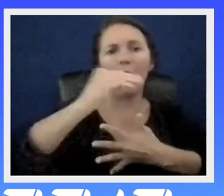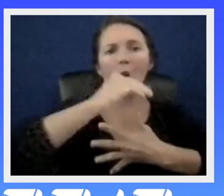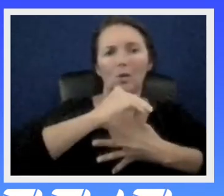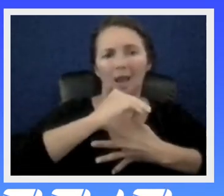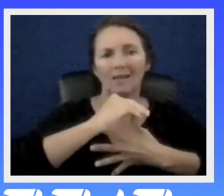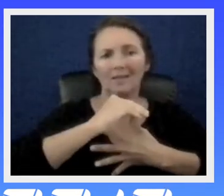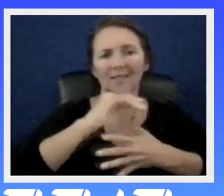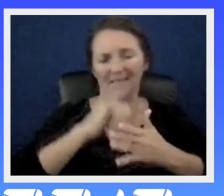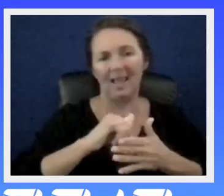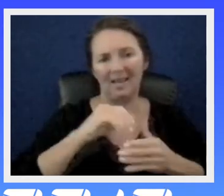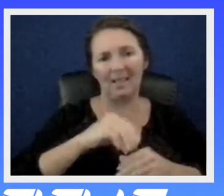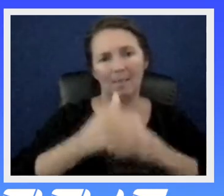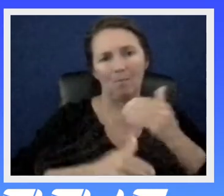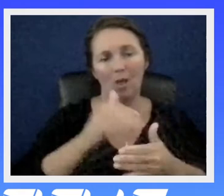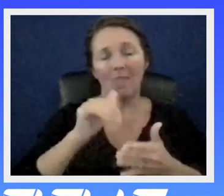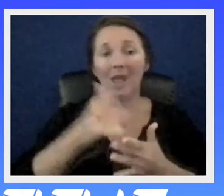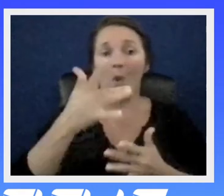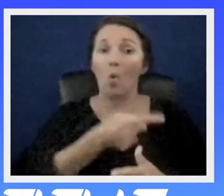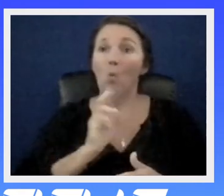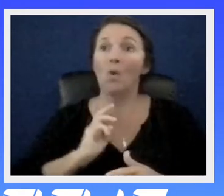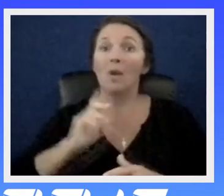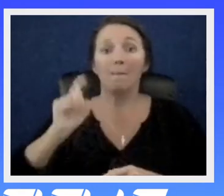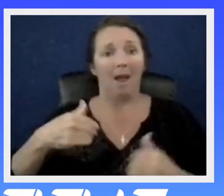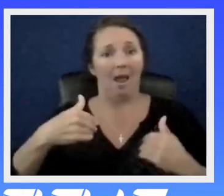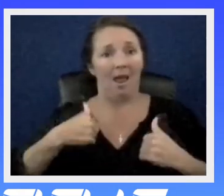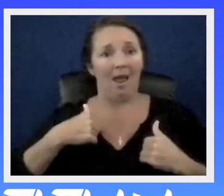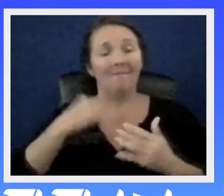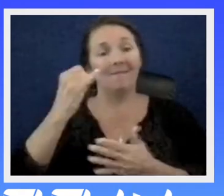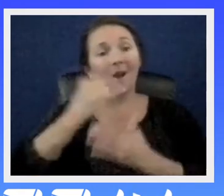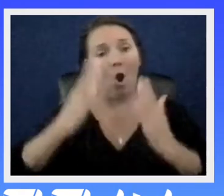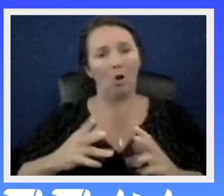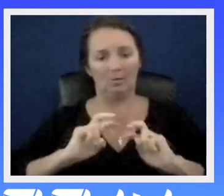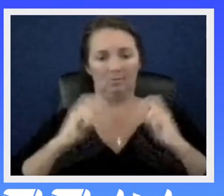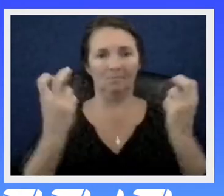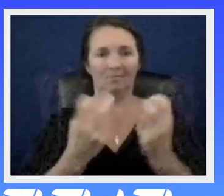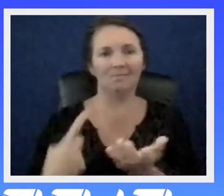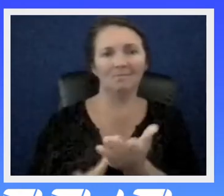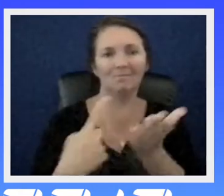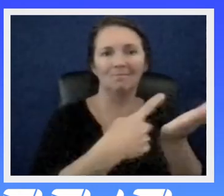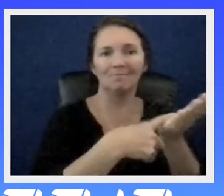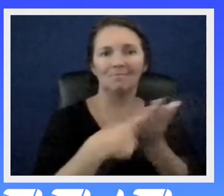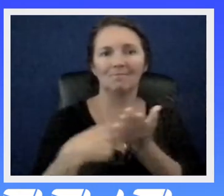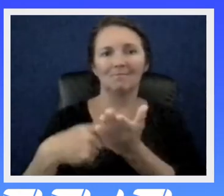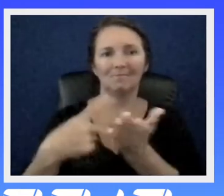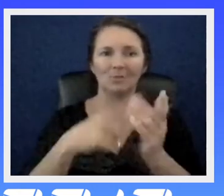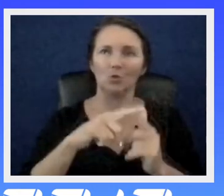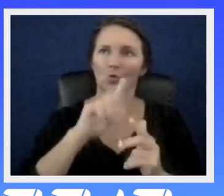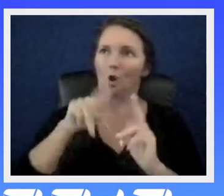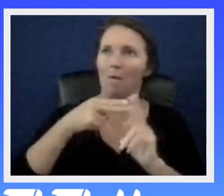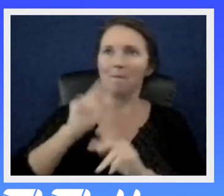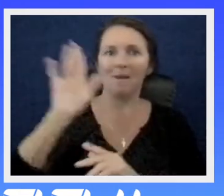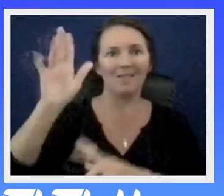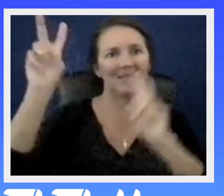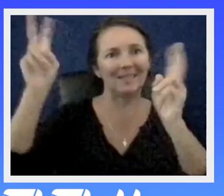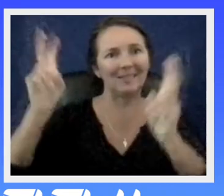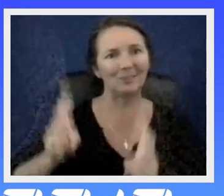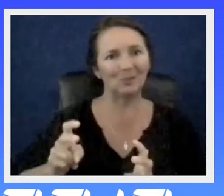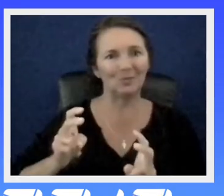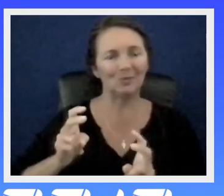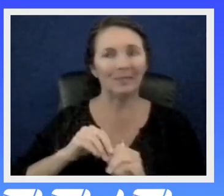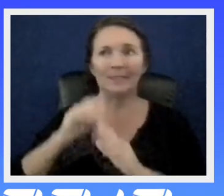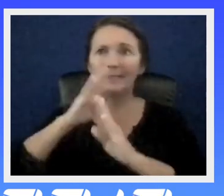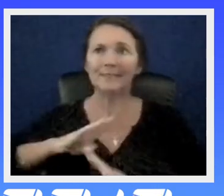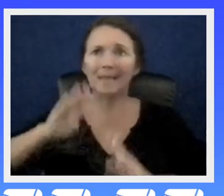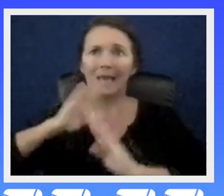need artists at the table, not just about so-called arts issues and in a silo department, but really at